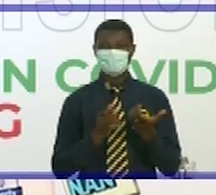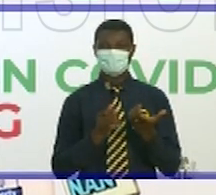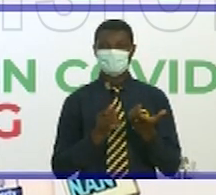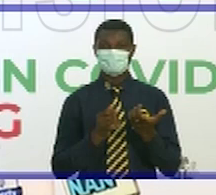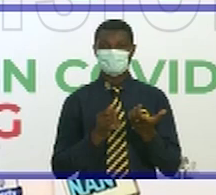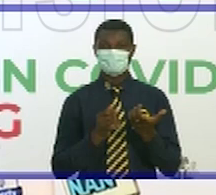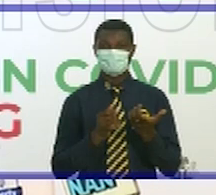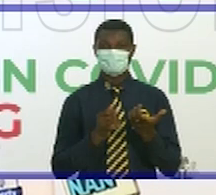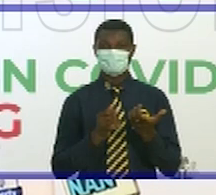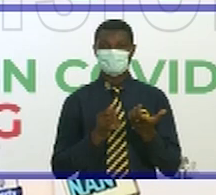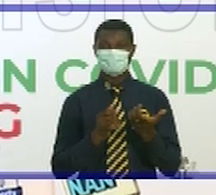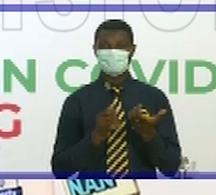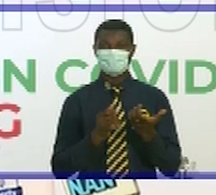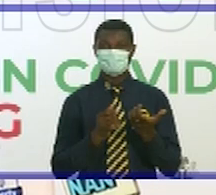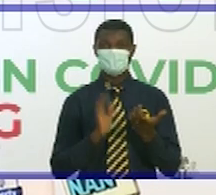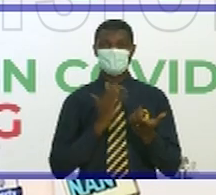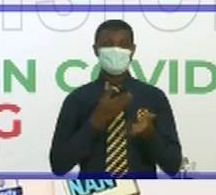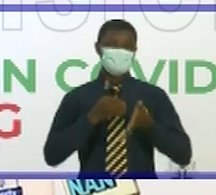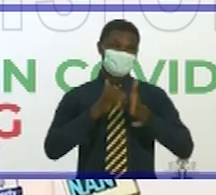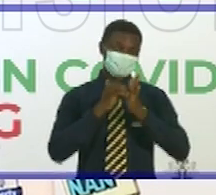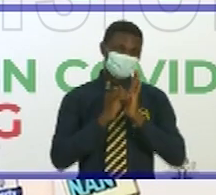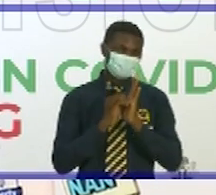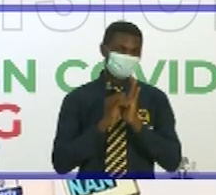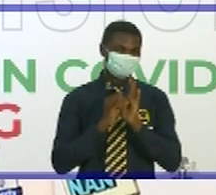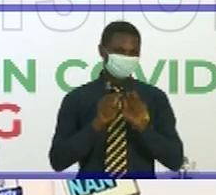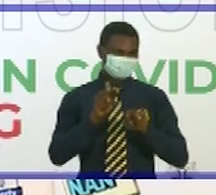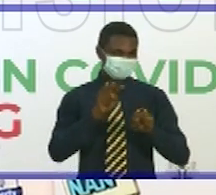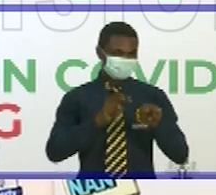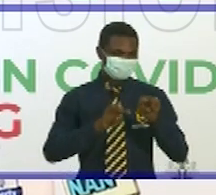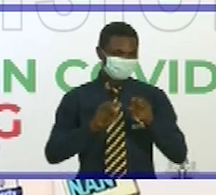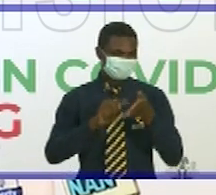But at least our own evaluation on this side